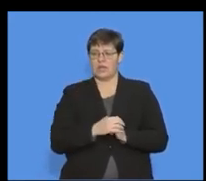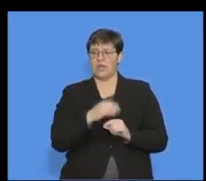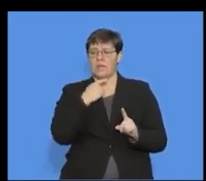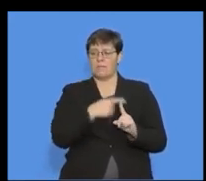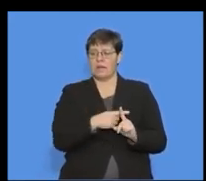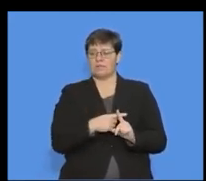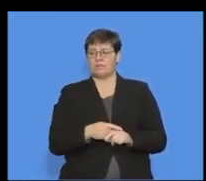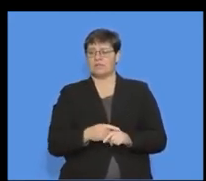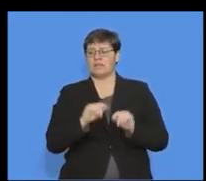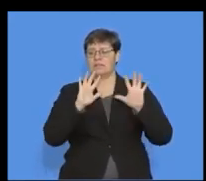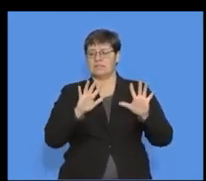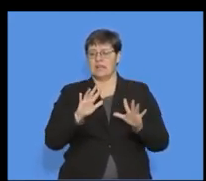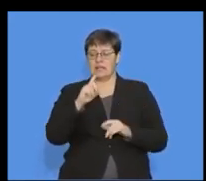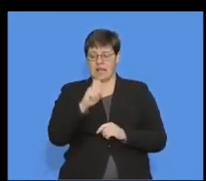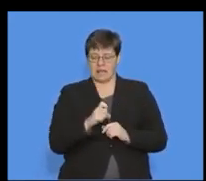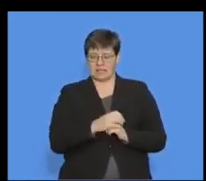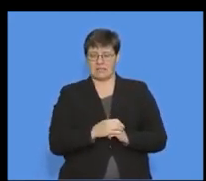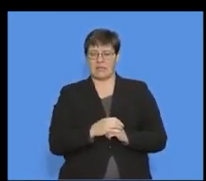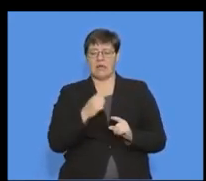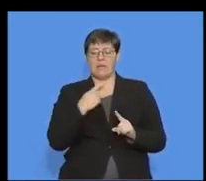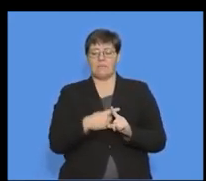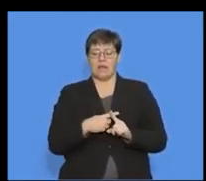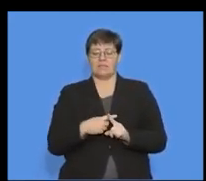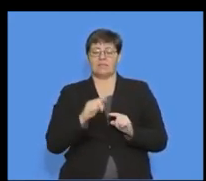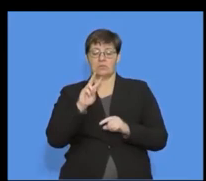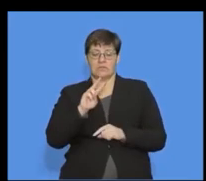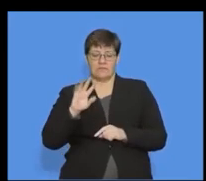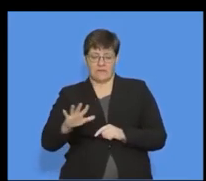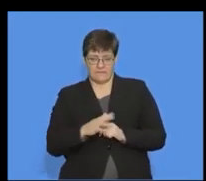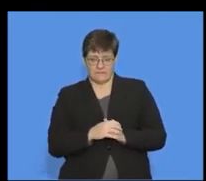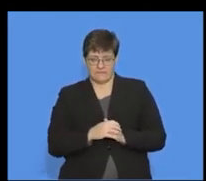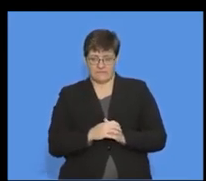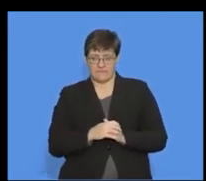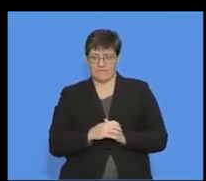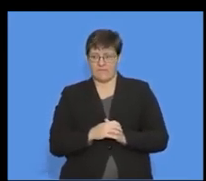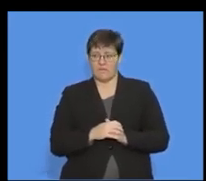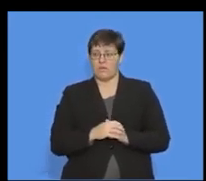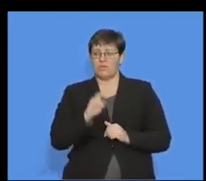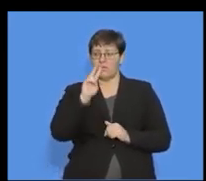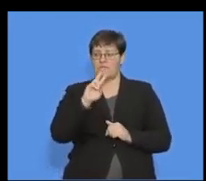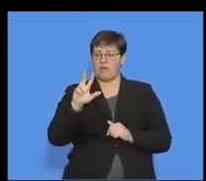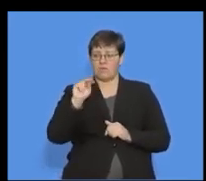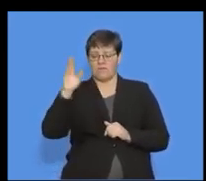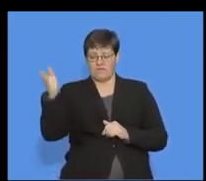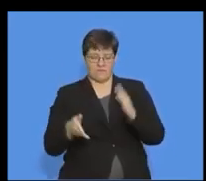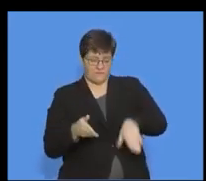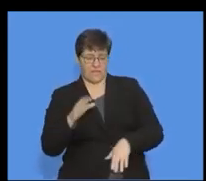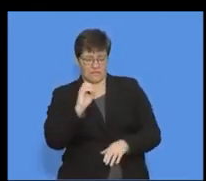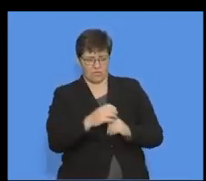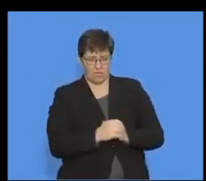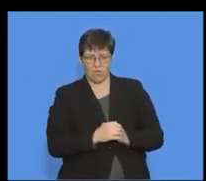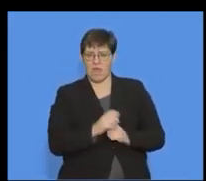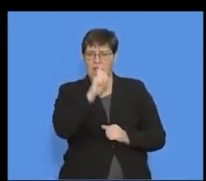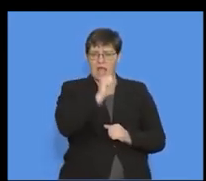squared plus 10x plus 25. The 25 and the 25 will be